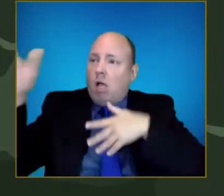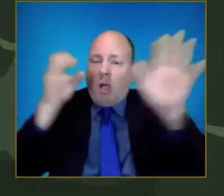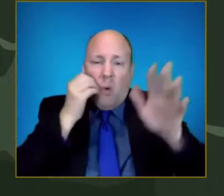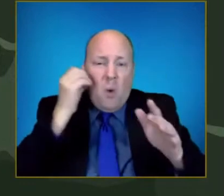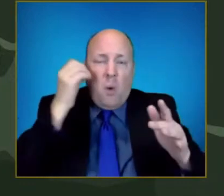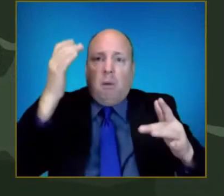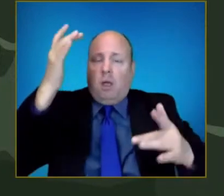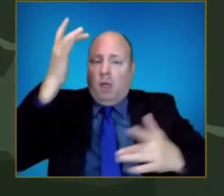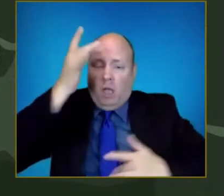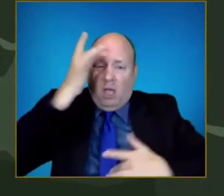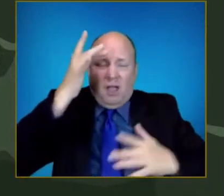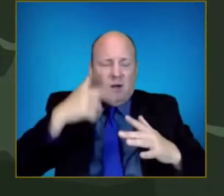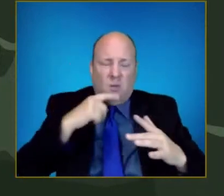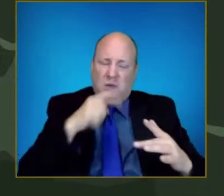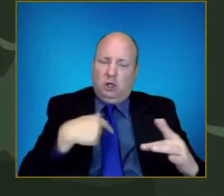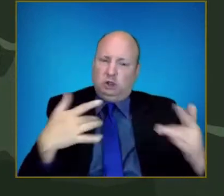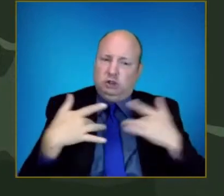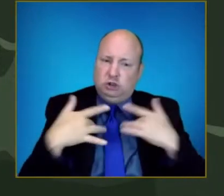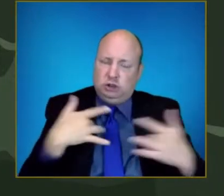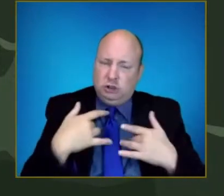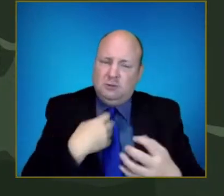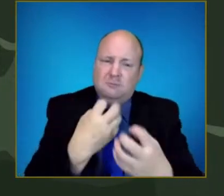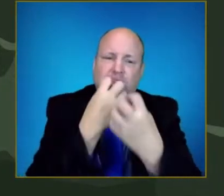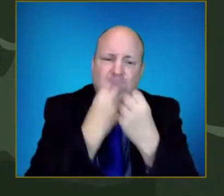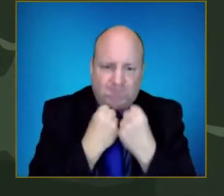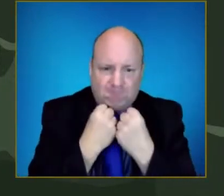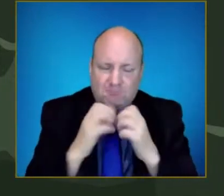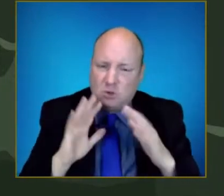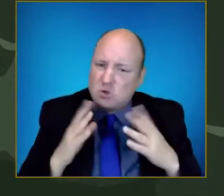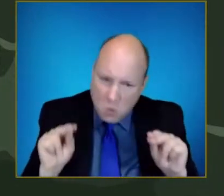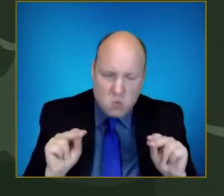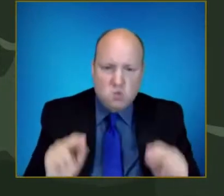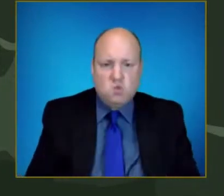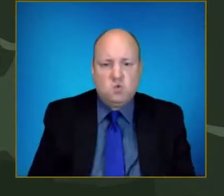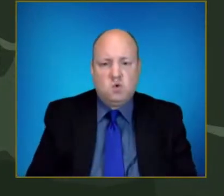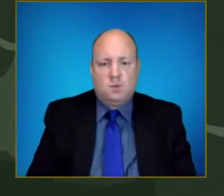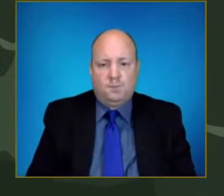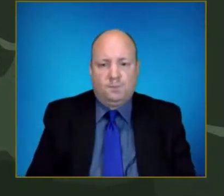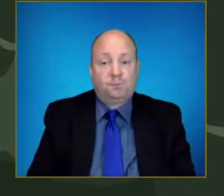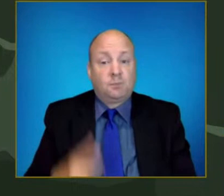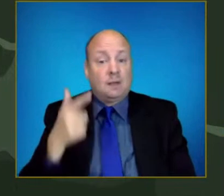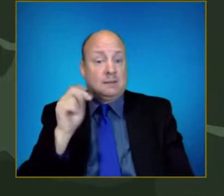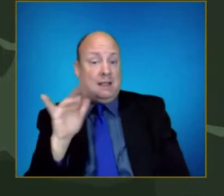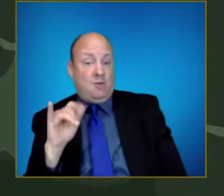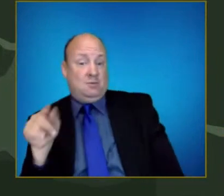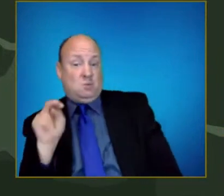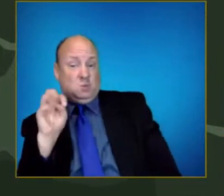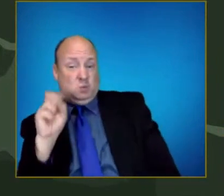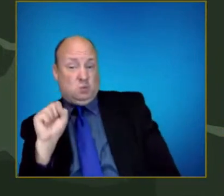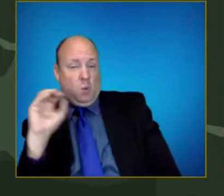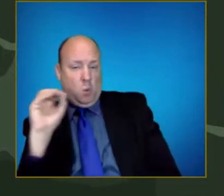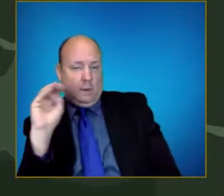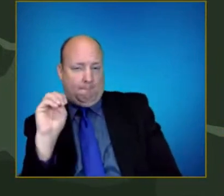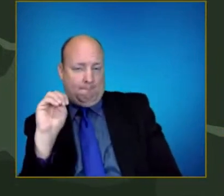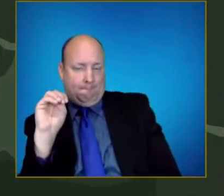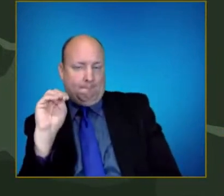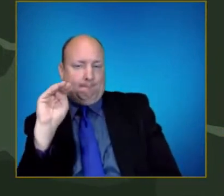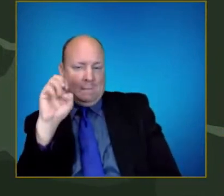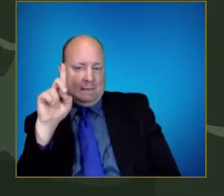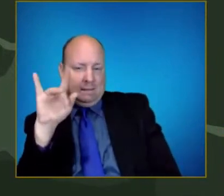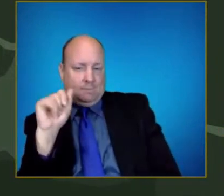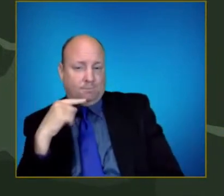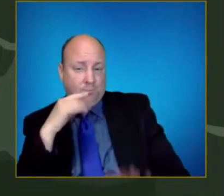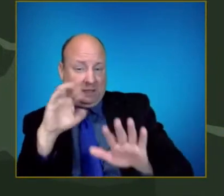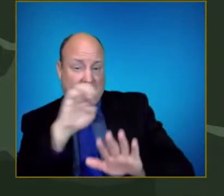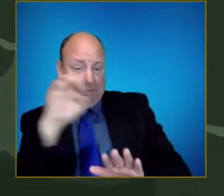I guess, you know, looking at OSCAP this morning, I think you've got 5 ICU beds east of the Cascades. You've got 1 in